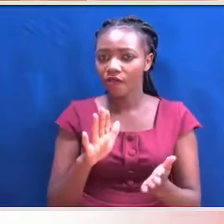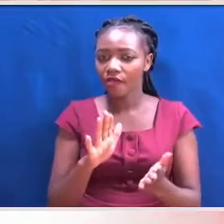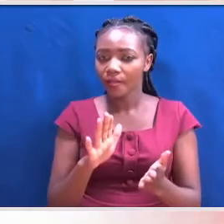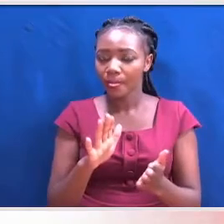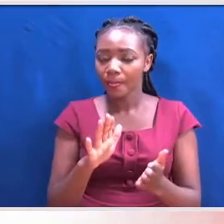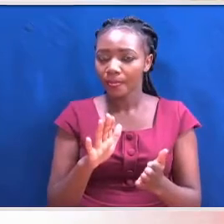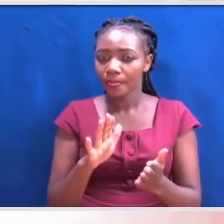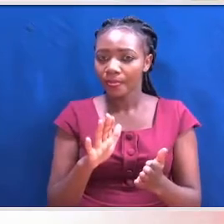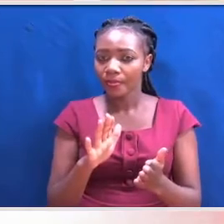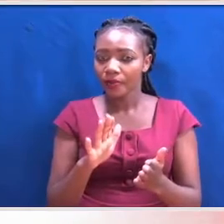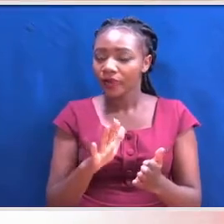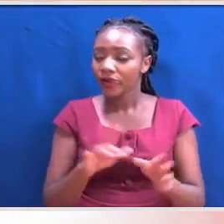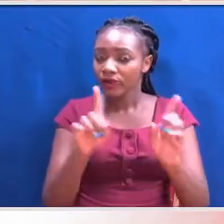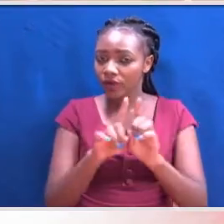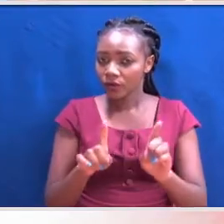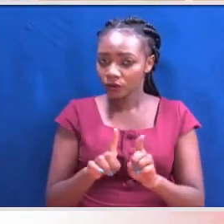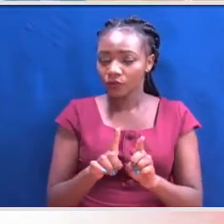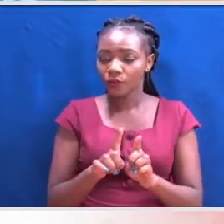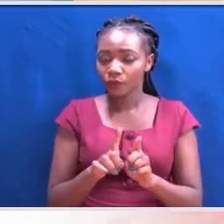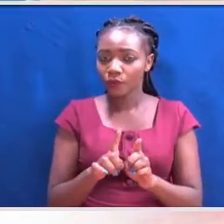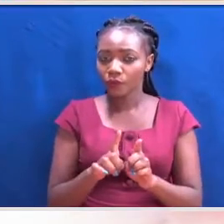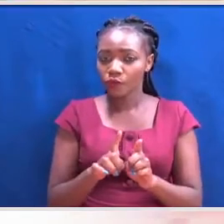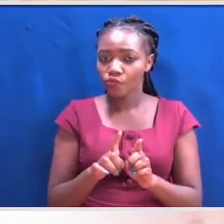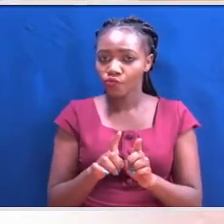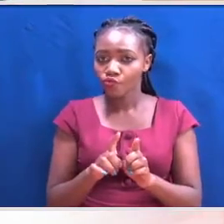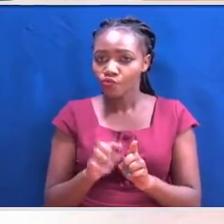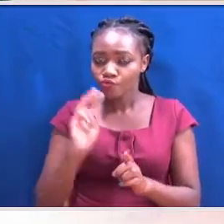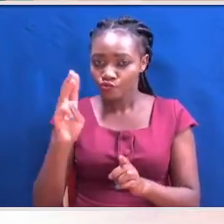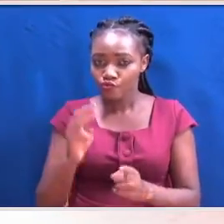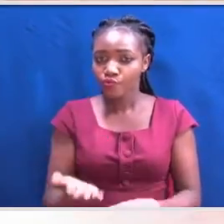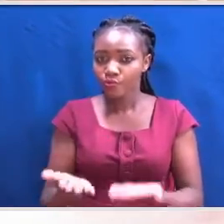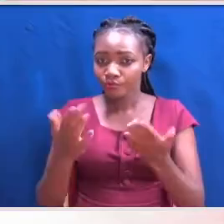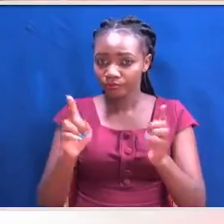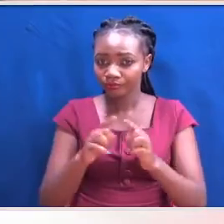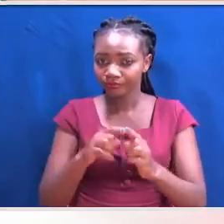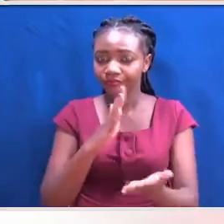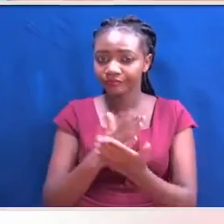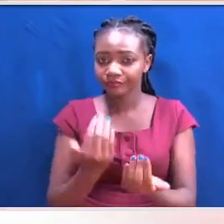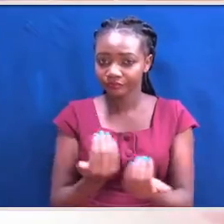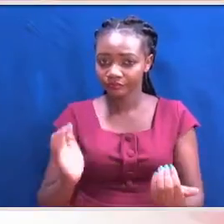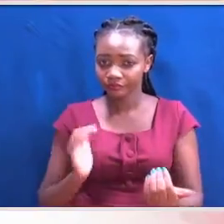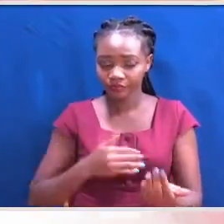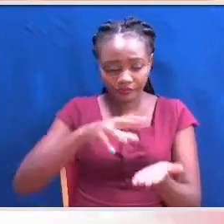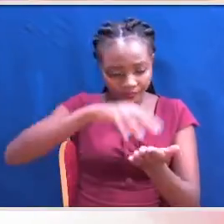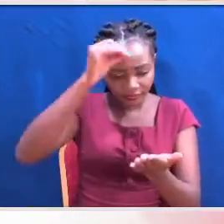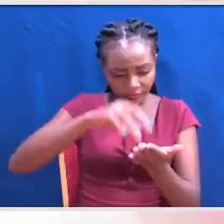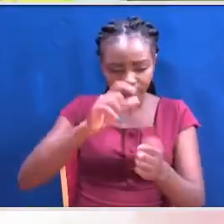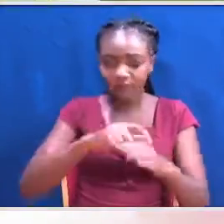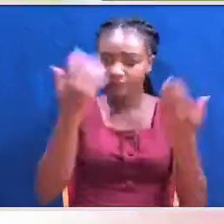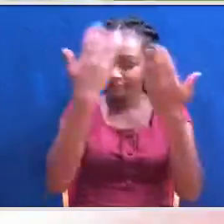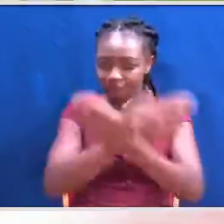unga tutanunua. Tunatengeneza hata manyumba tuweke watoto wetu ndio wawe wakiona majeri na